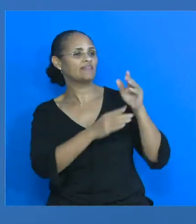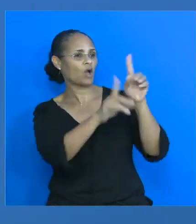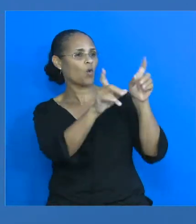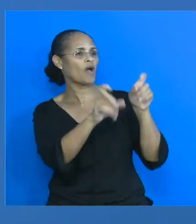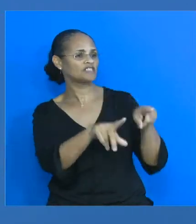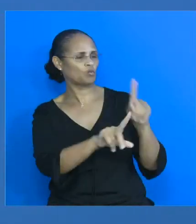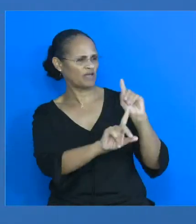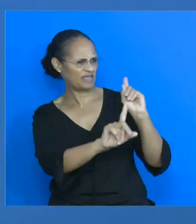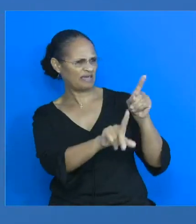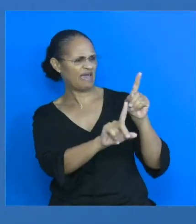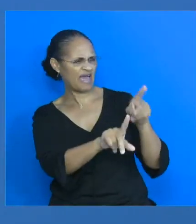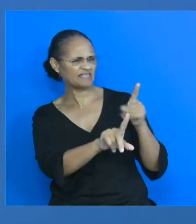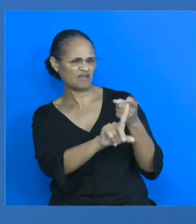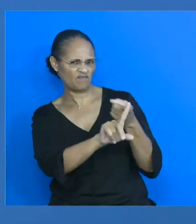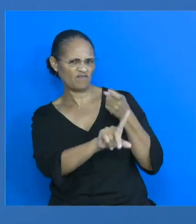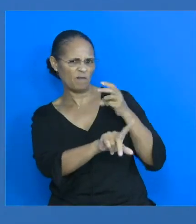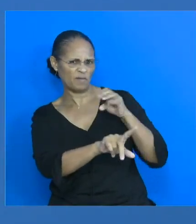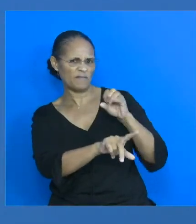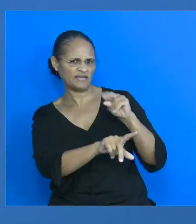I will say from